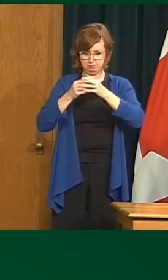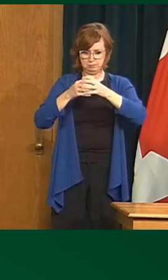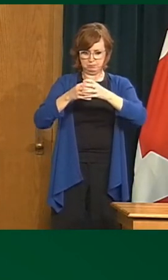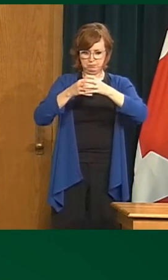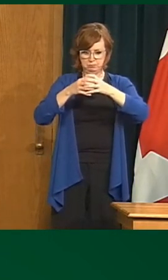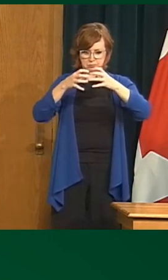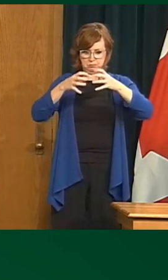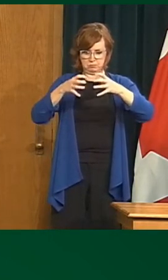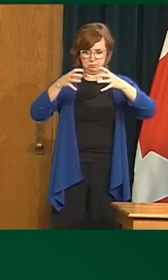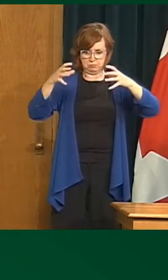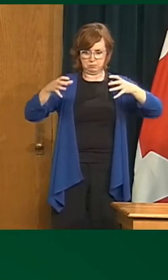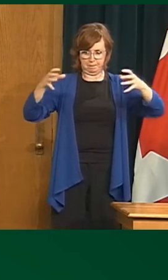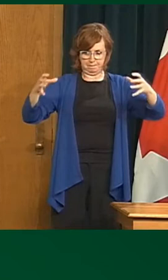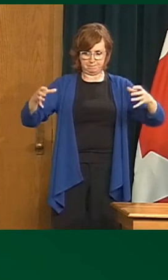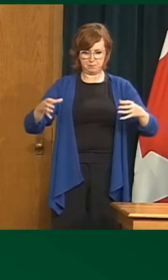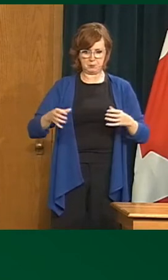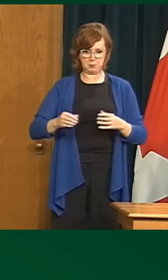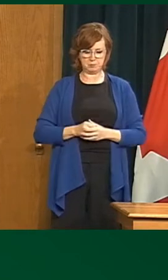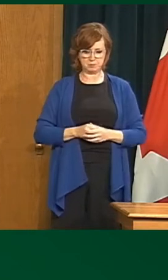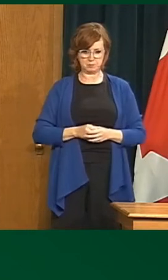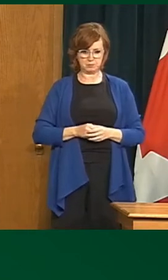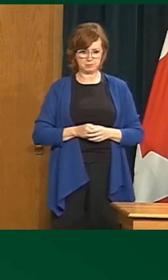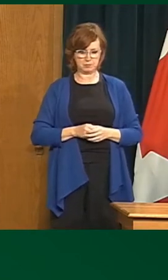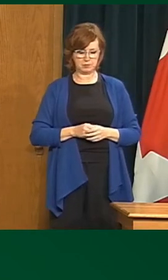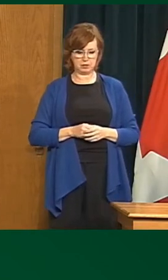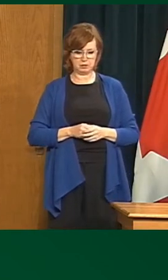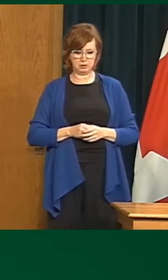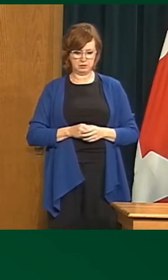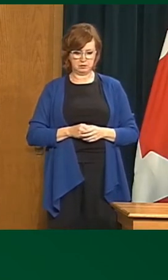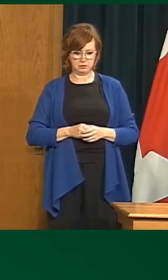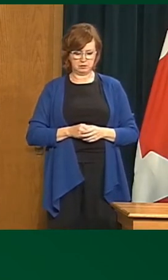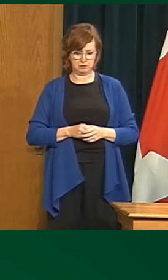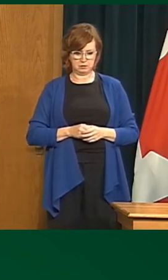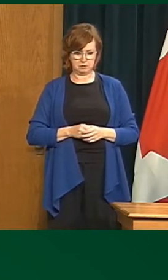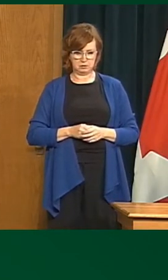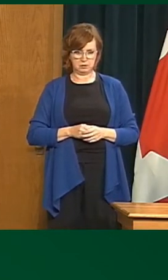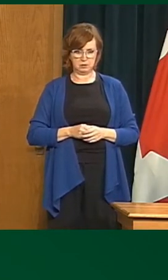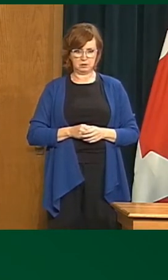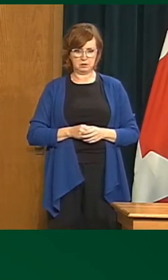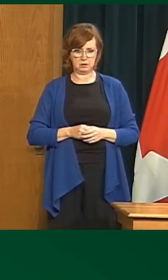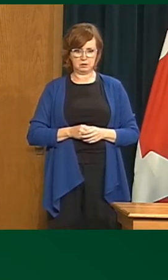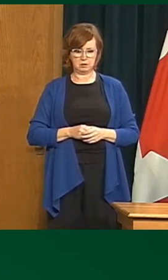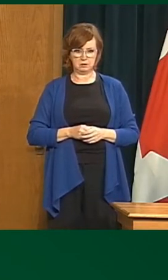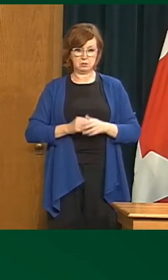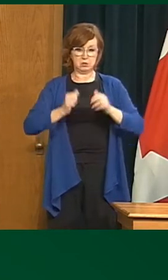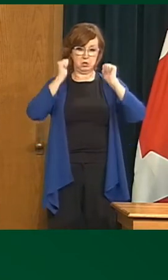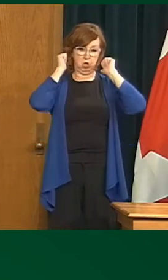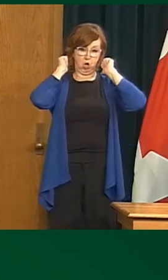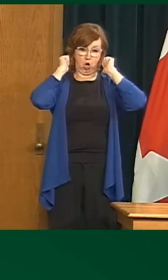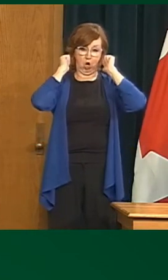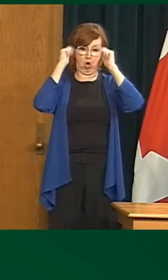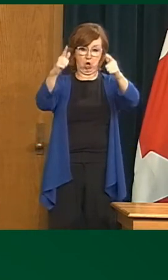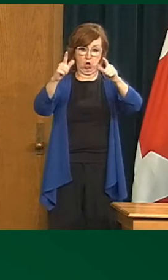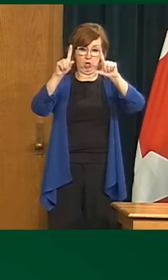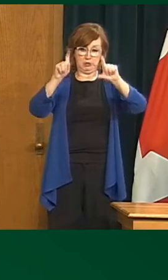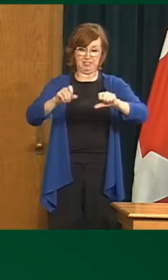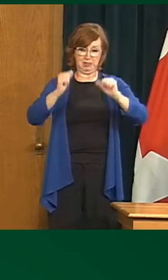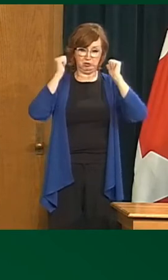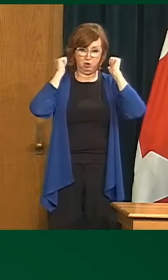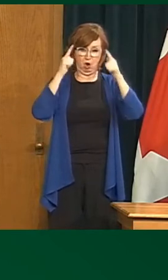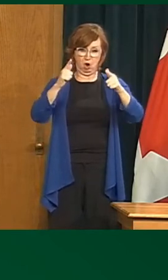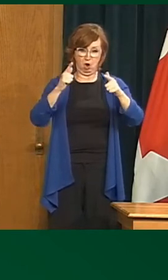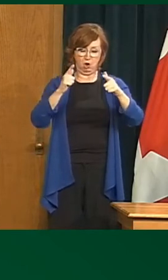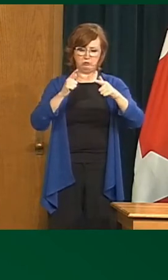our testing numbers so that we can be doing some not broad-based testing, but maybe in some higher risk areas of